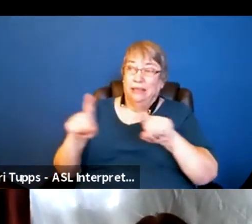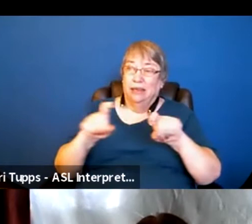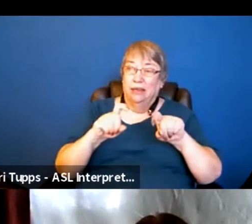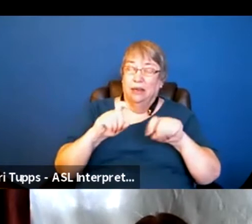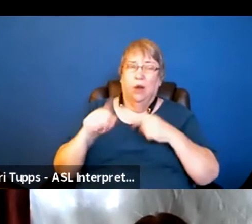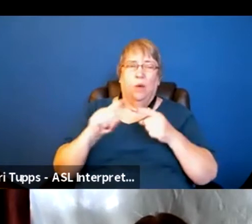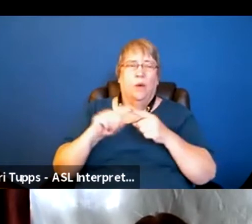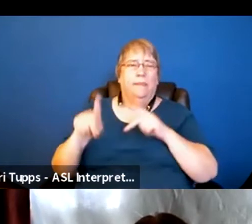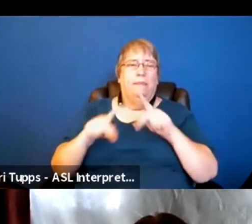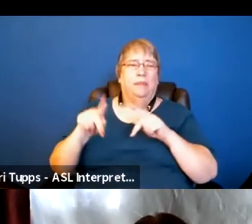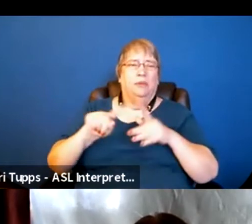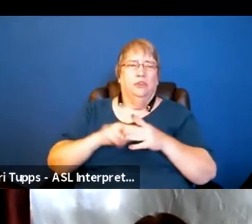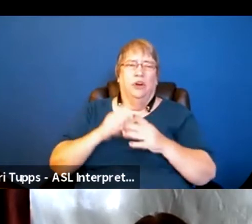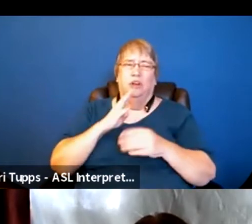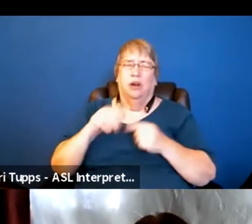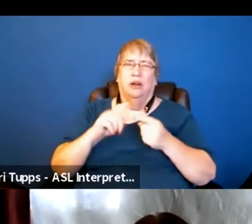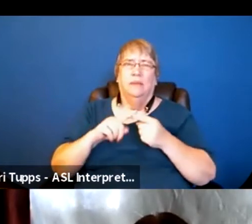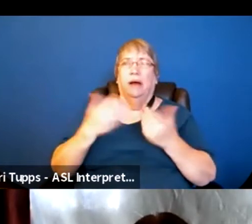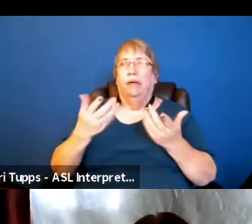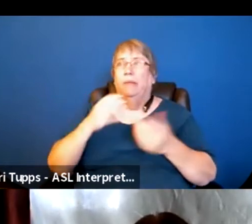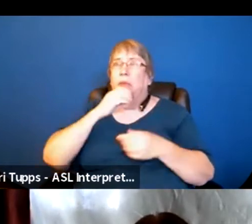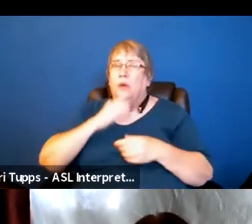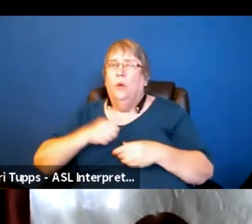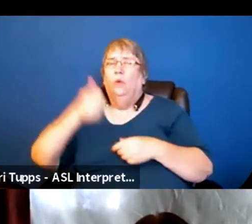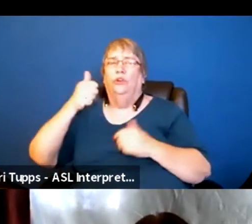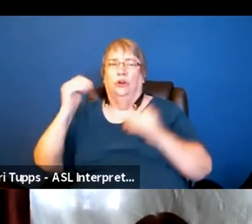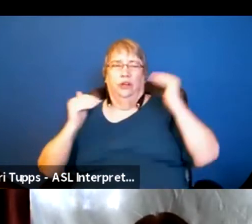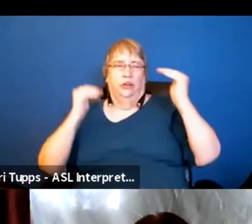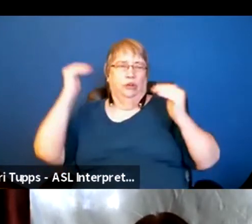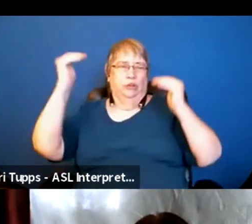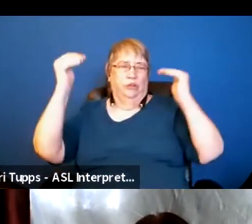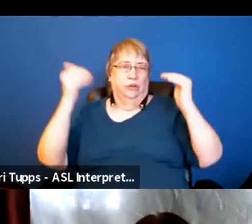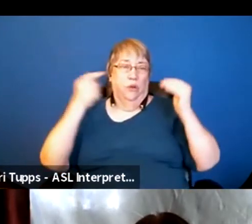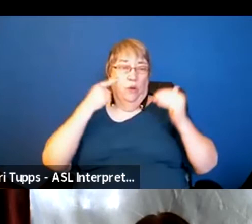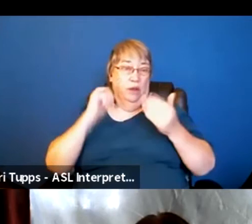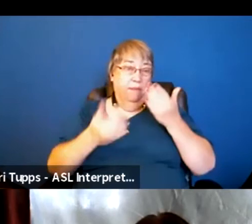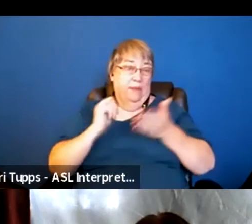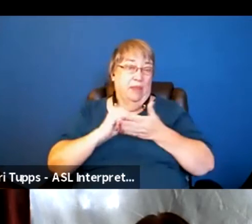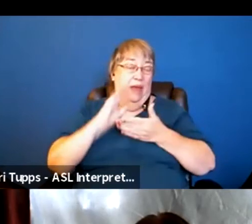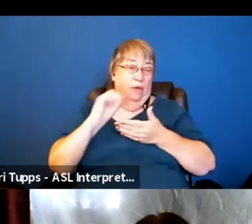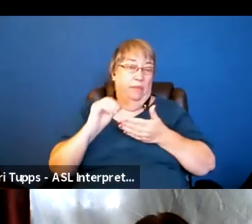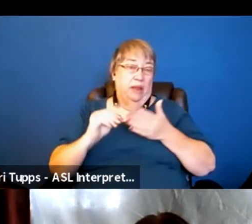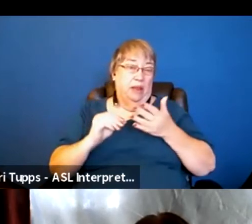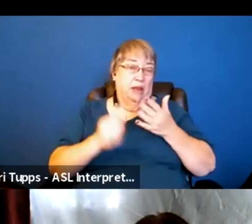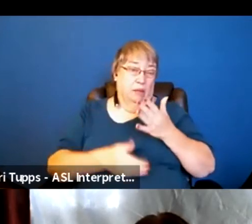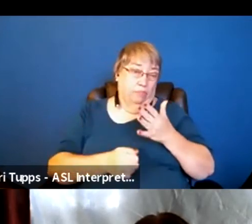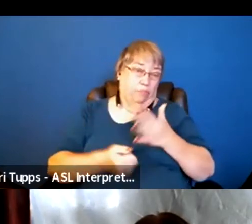us, you know, what about older adults, which is we assumed would be a priority population, or what about fetal alcohol